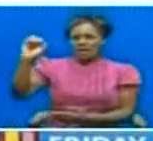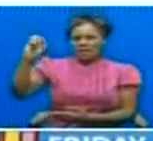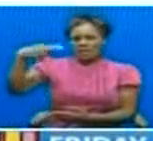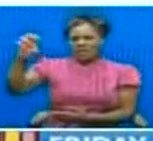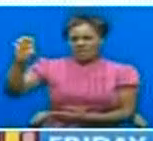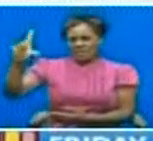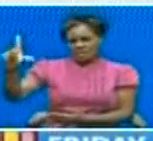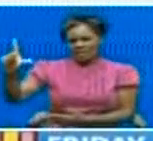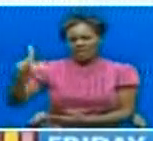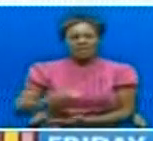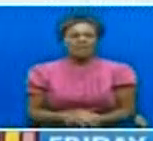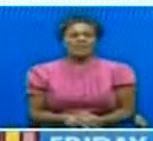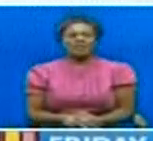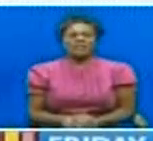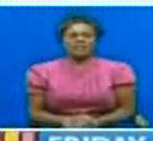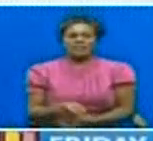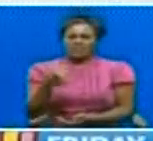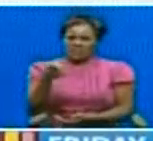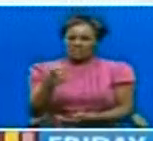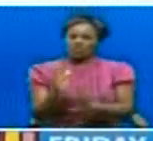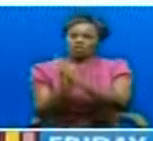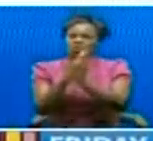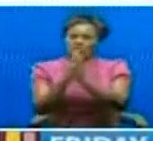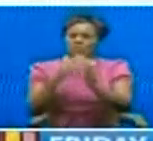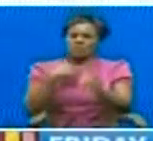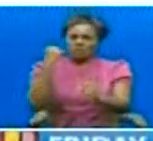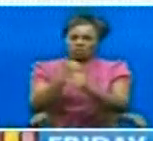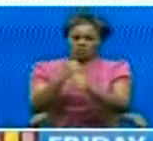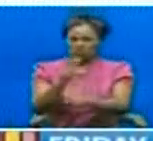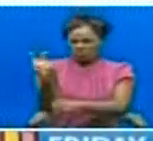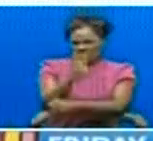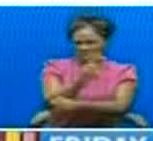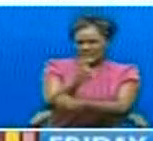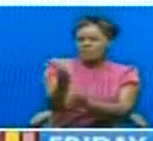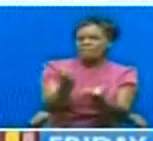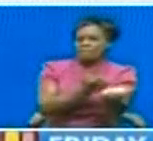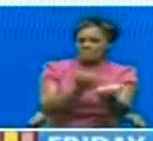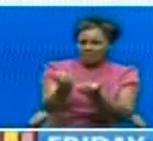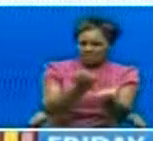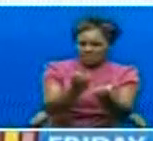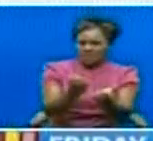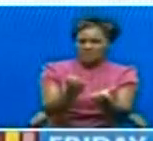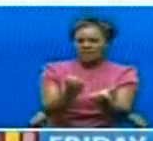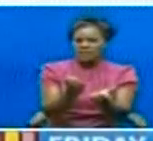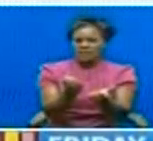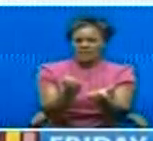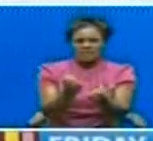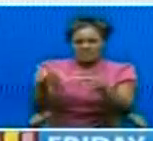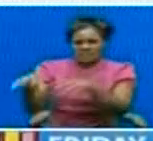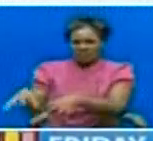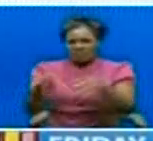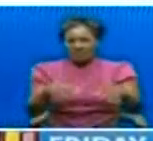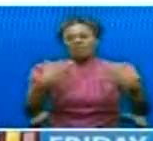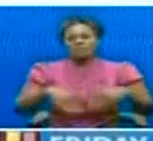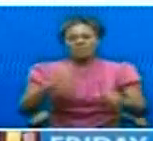do salon. That's the kind of story I used to do. I used to go out, find business people, entrepreneurs, hustlers. Yeah, hustlers. And